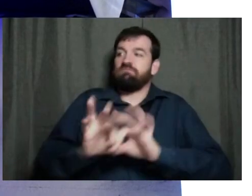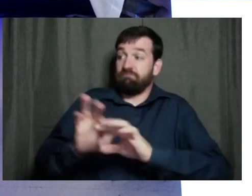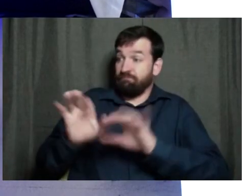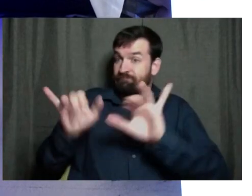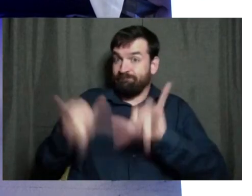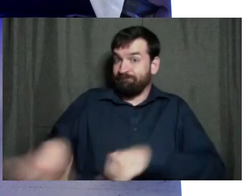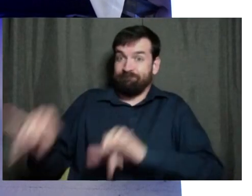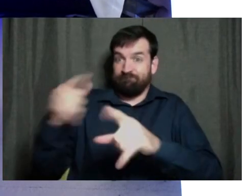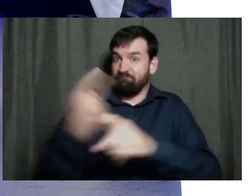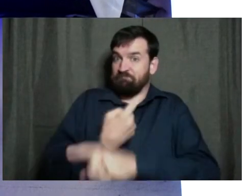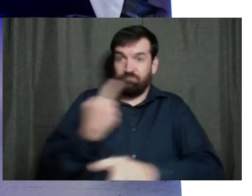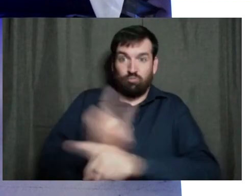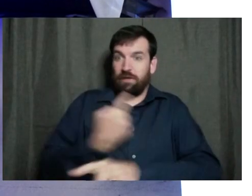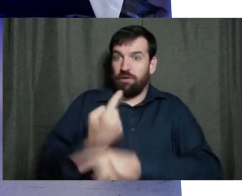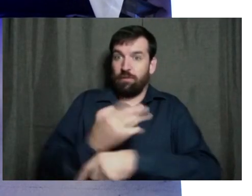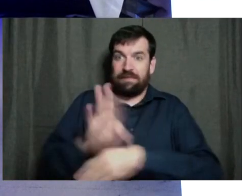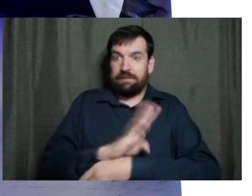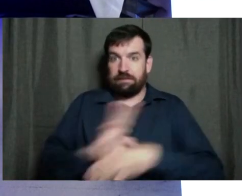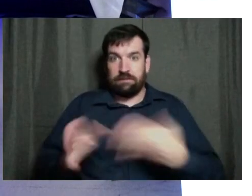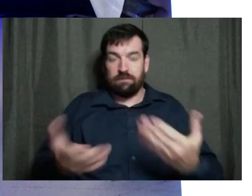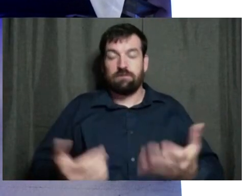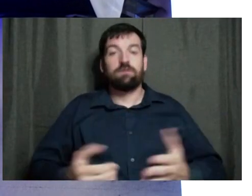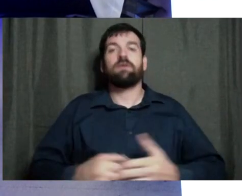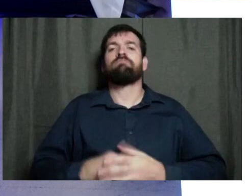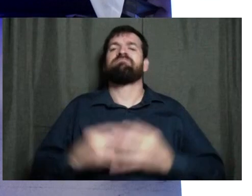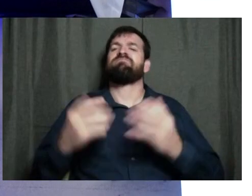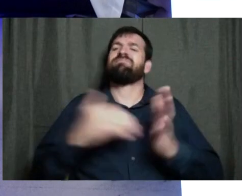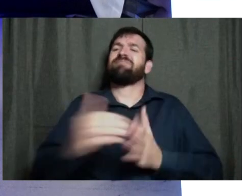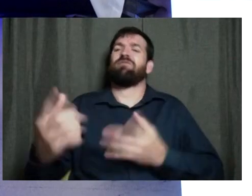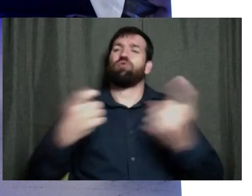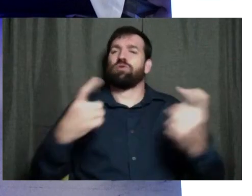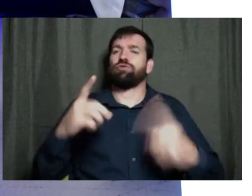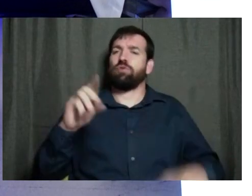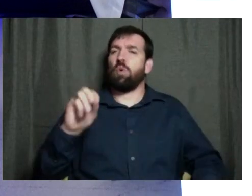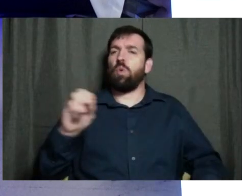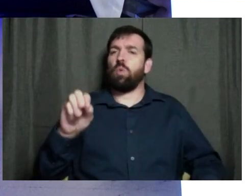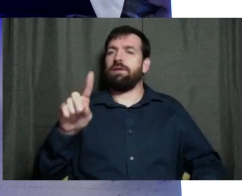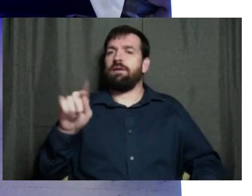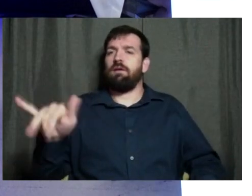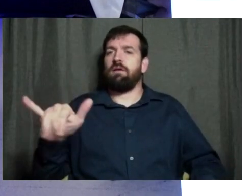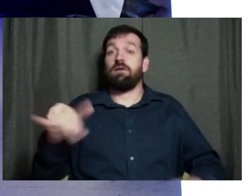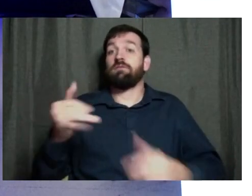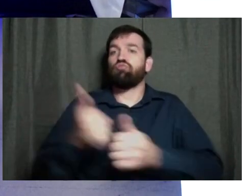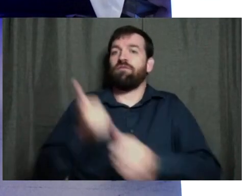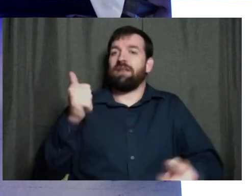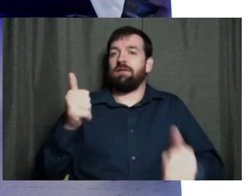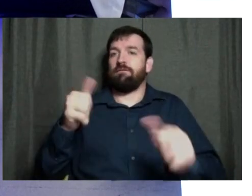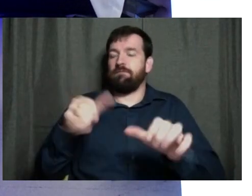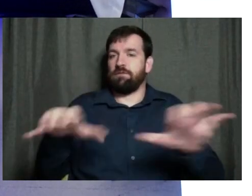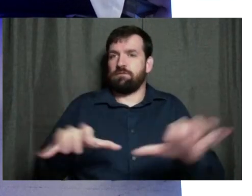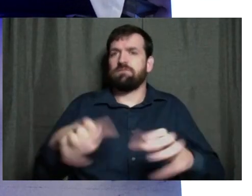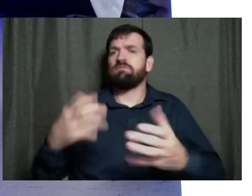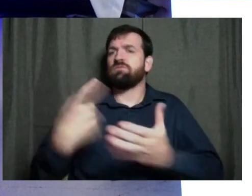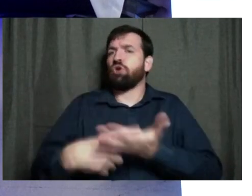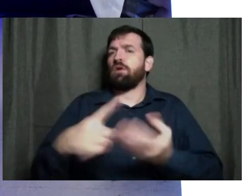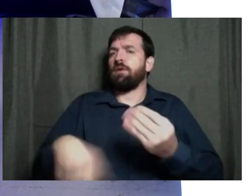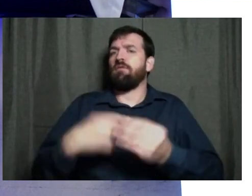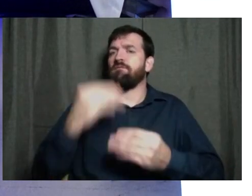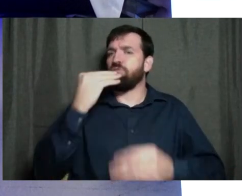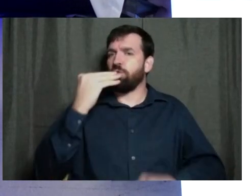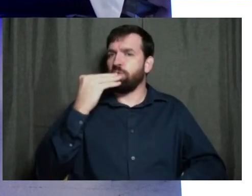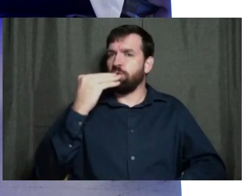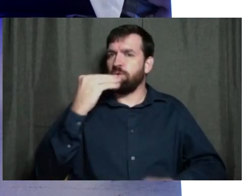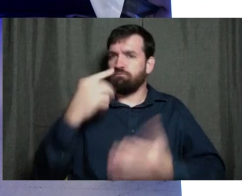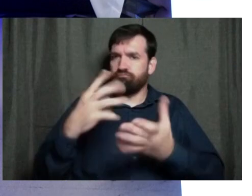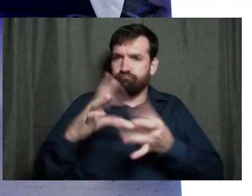mammograms. Absolutely. Making it safe. A question we get a lot, Dr. Oday, is about preventative measures. So I want to talk about foods because we hear about